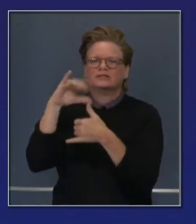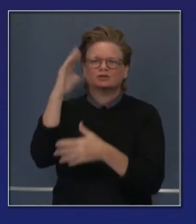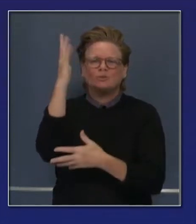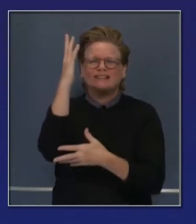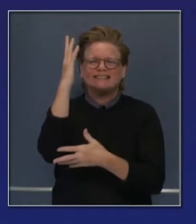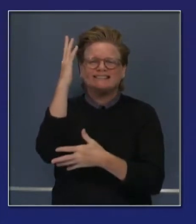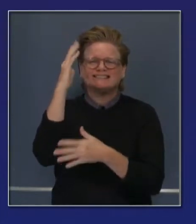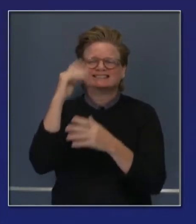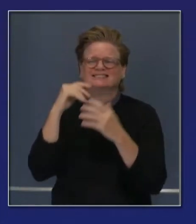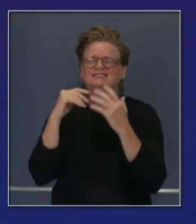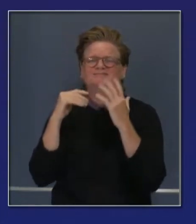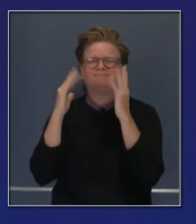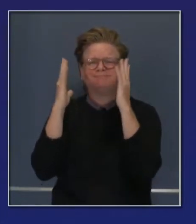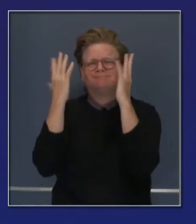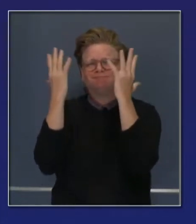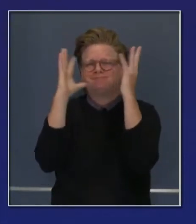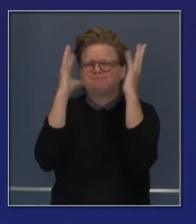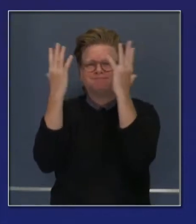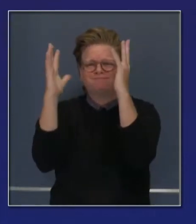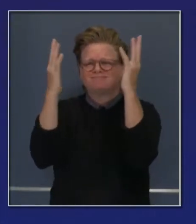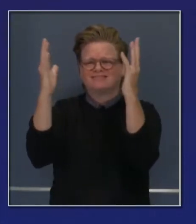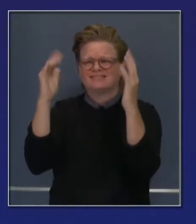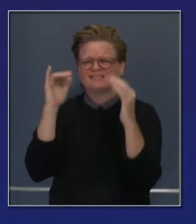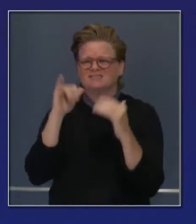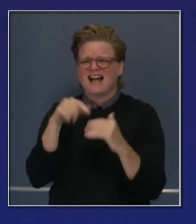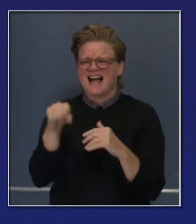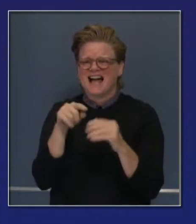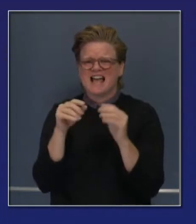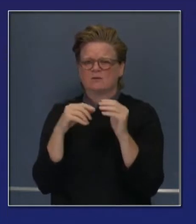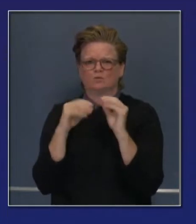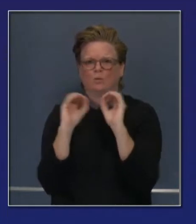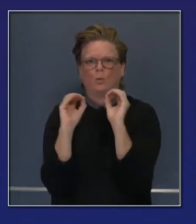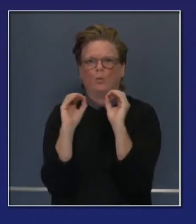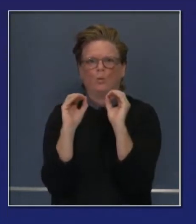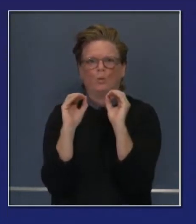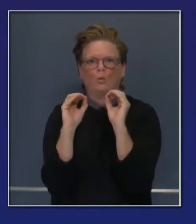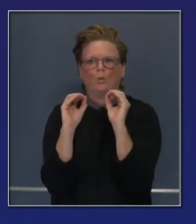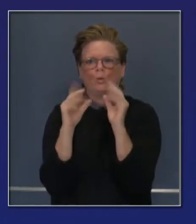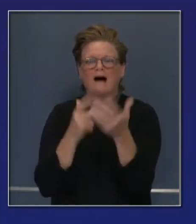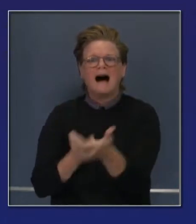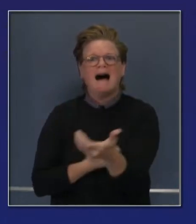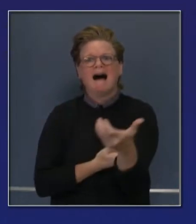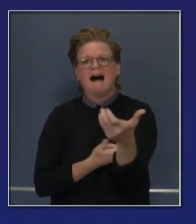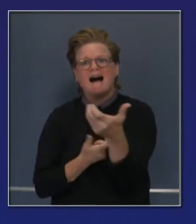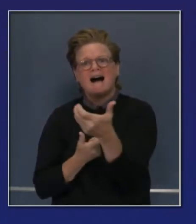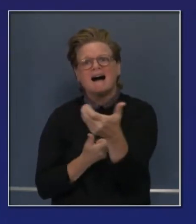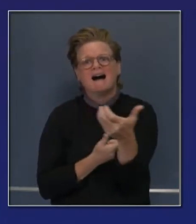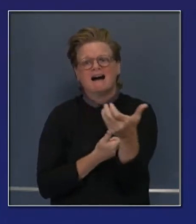on Wednesday. You can see 0% contained still today. It's a very